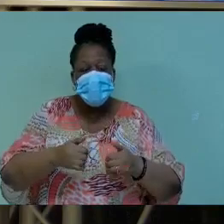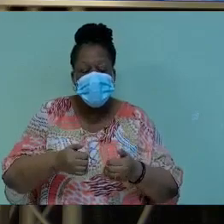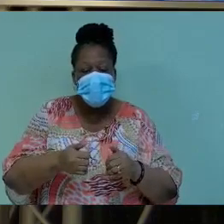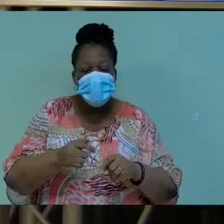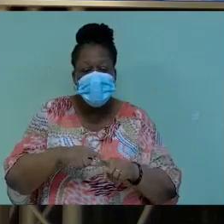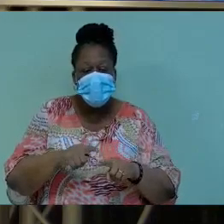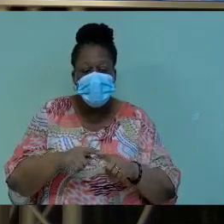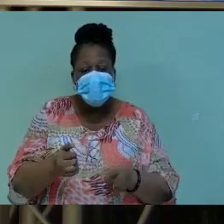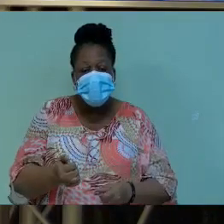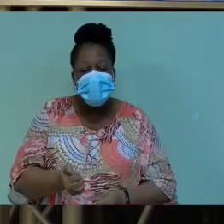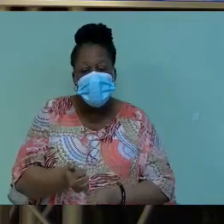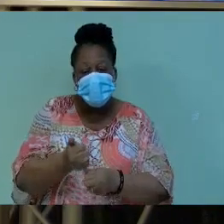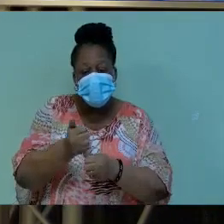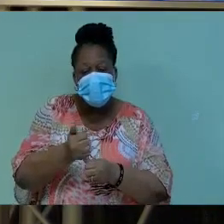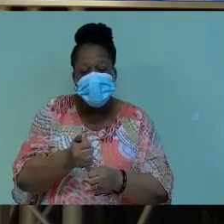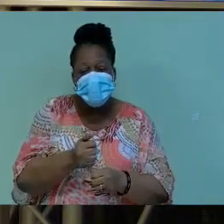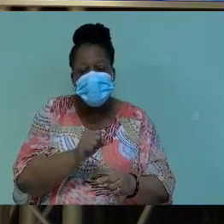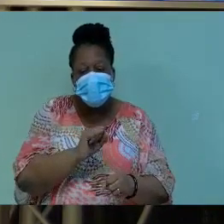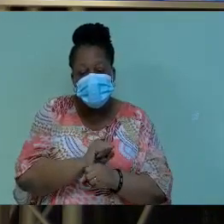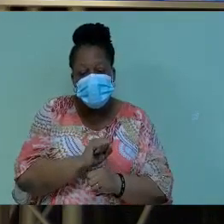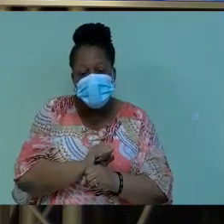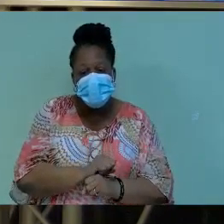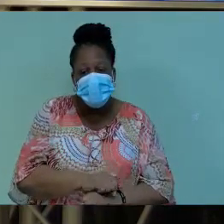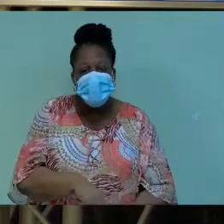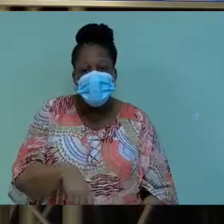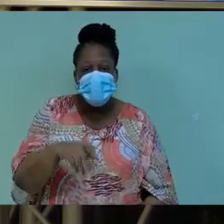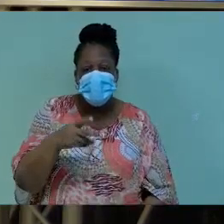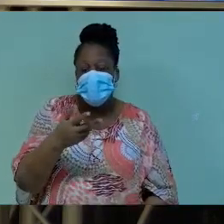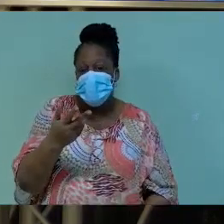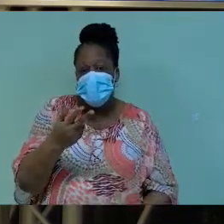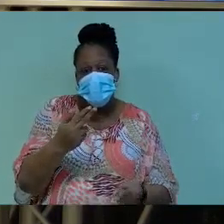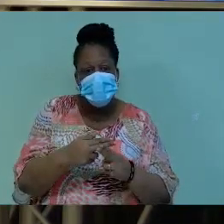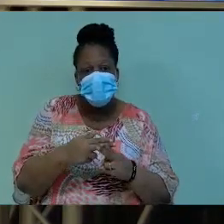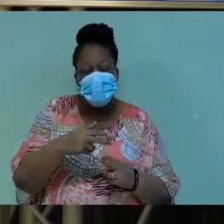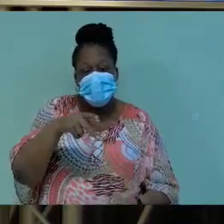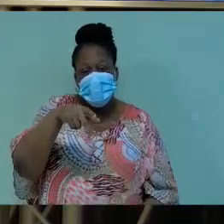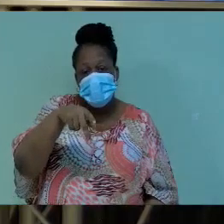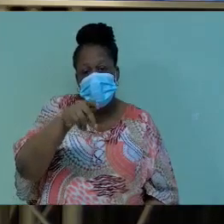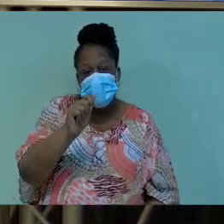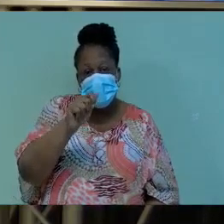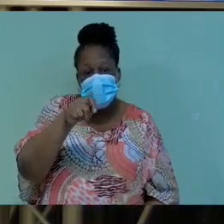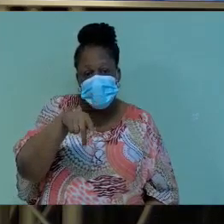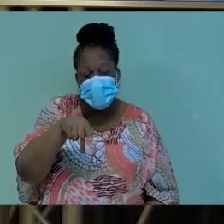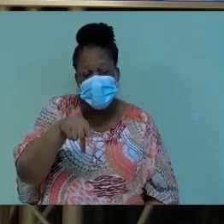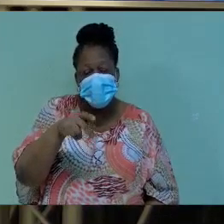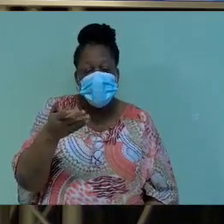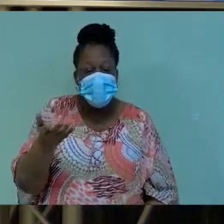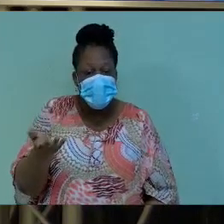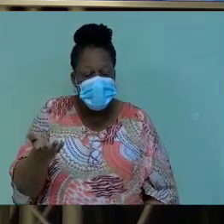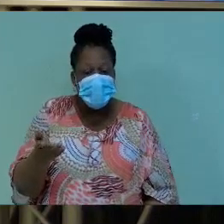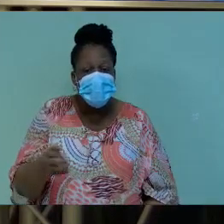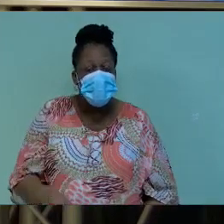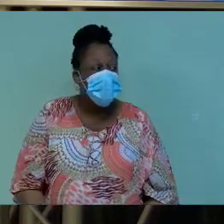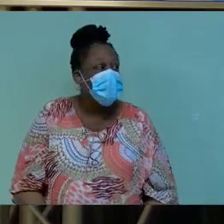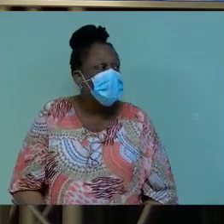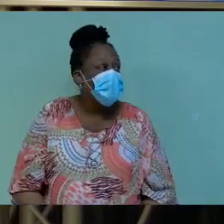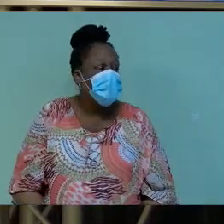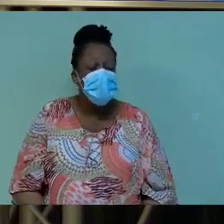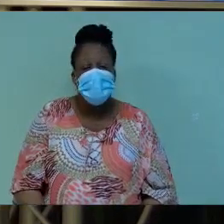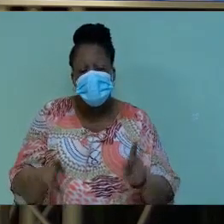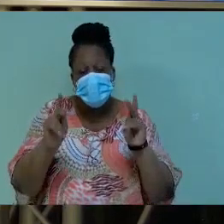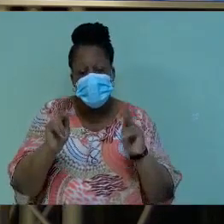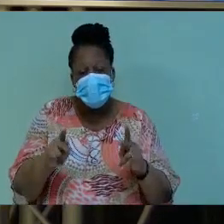work. Whether it is PAP, the Poverty Alleviation Program, where